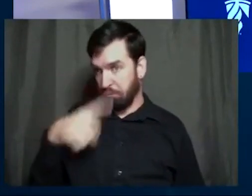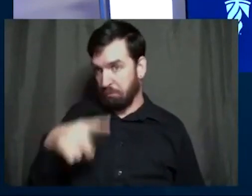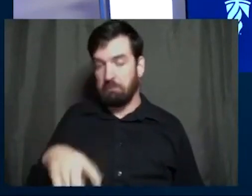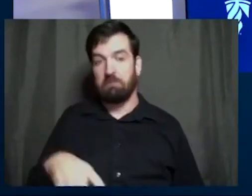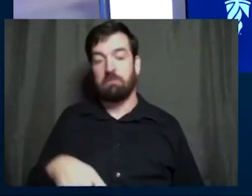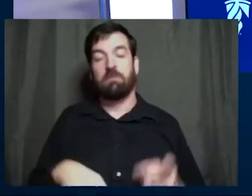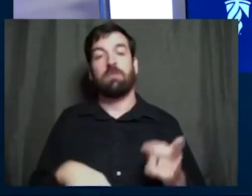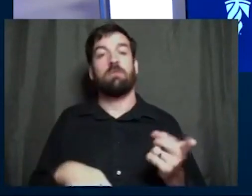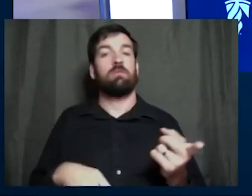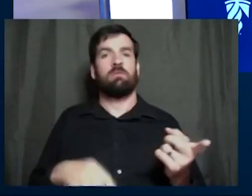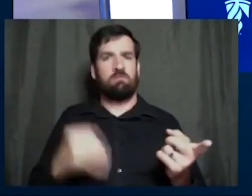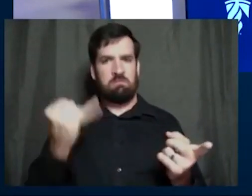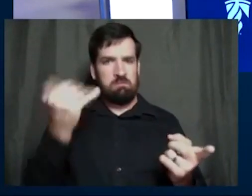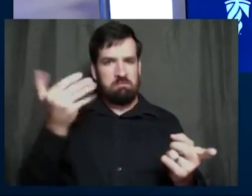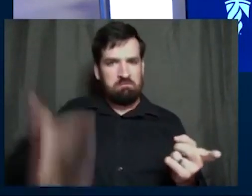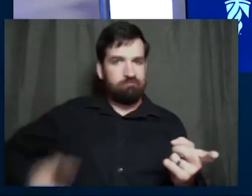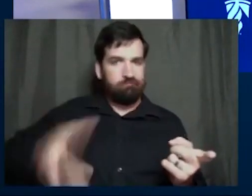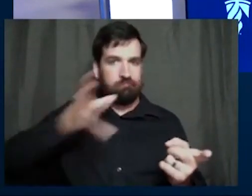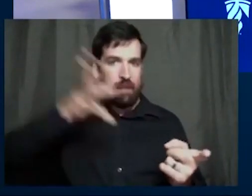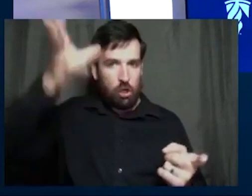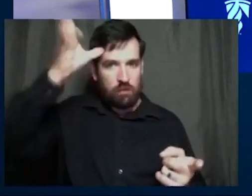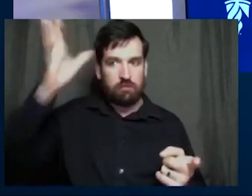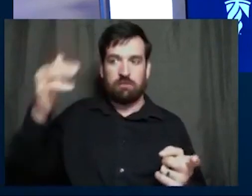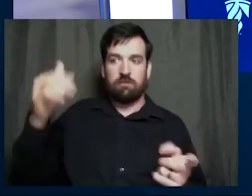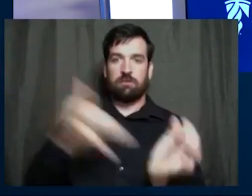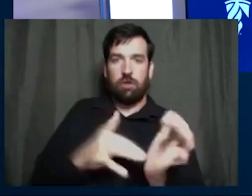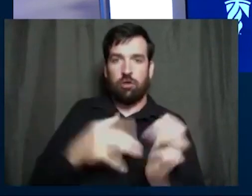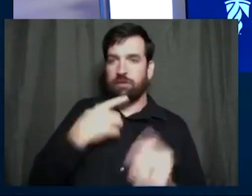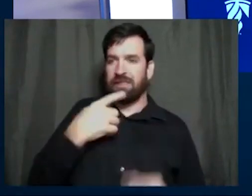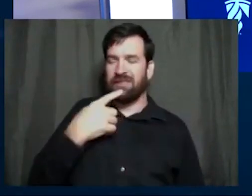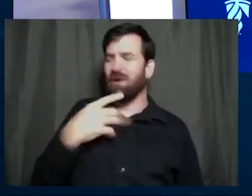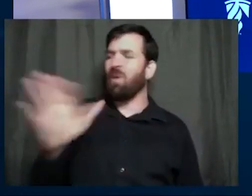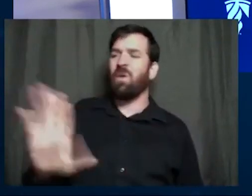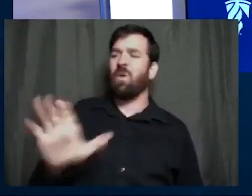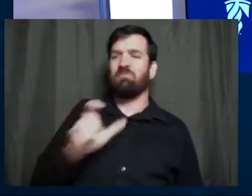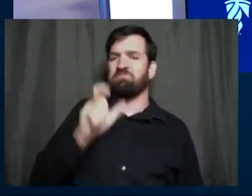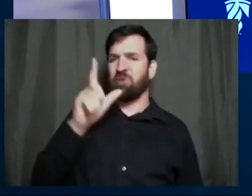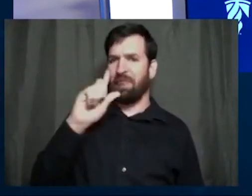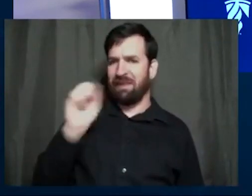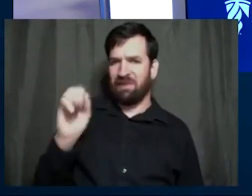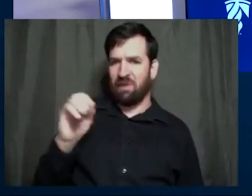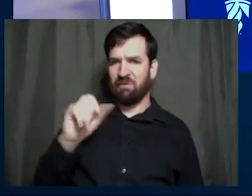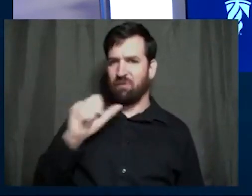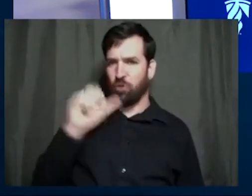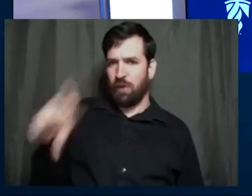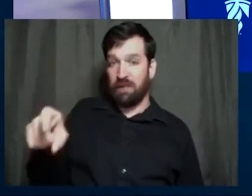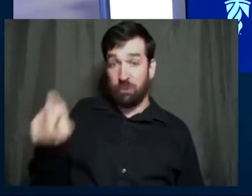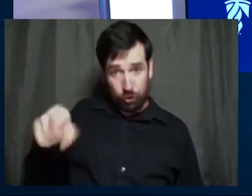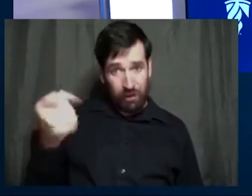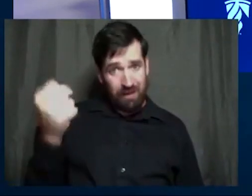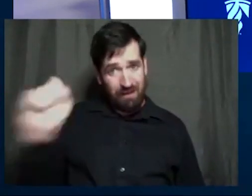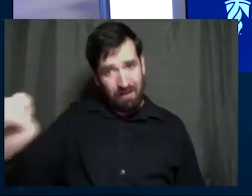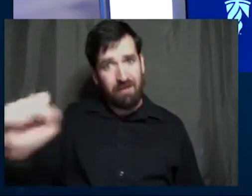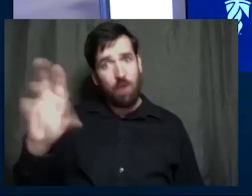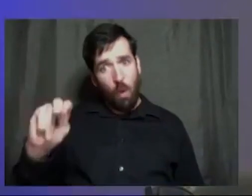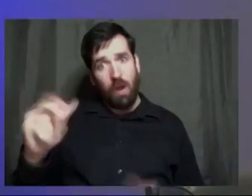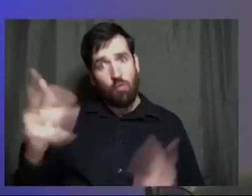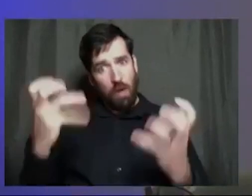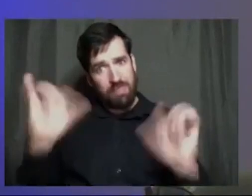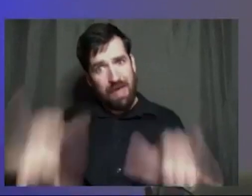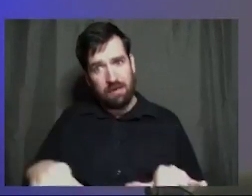I'm a parent and I go in and my doctor says, oh, I don't think that's what it is, you don't need it, should I push back and say, no, I want it?